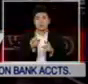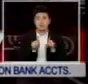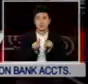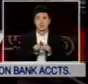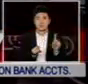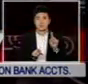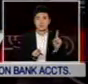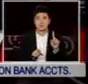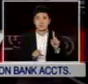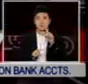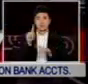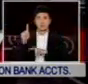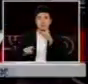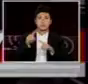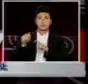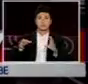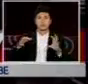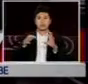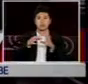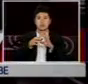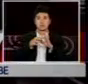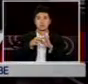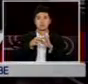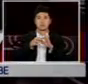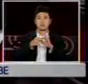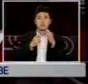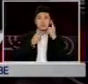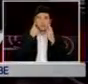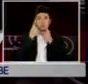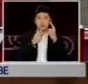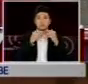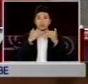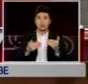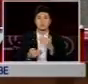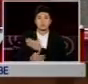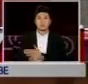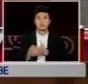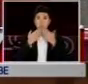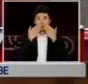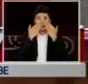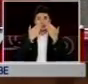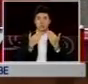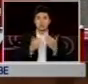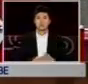related questions insofar as these are concerned. Proceed. Thank you.